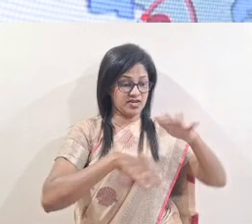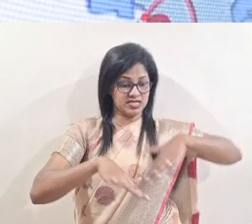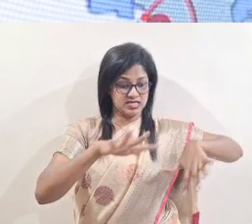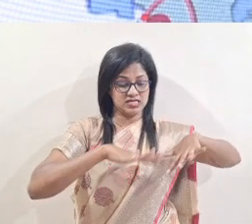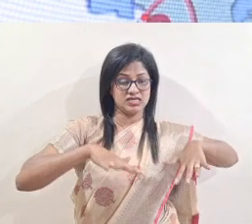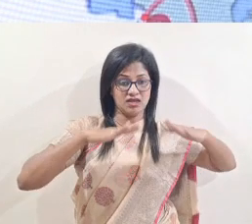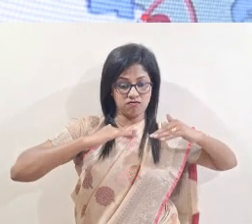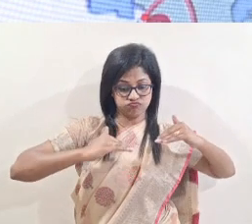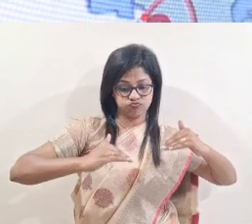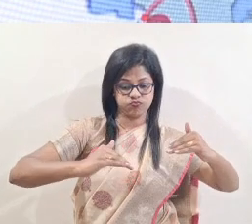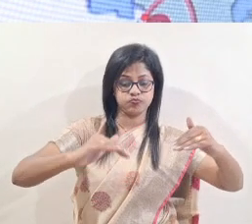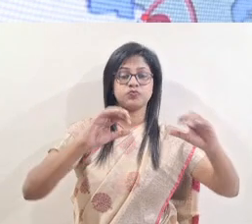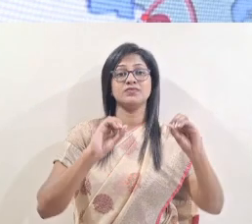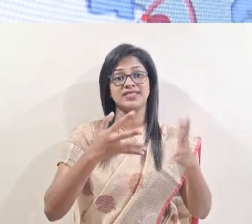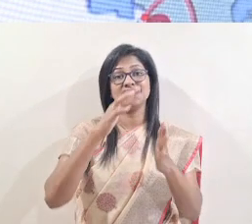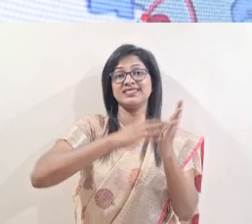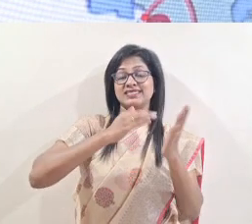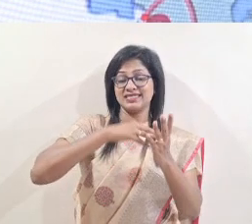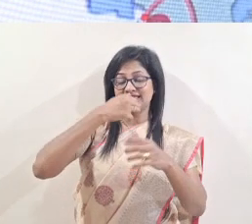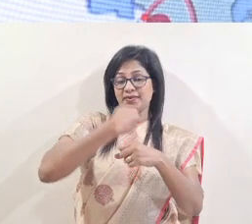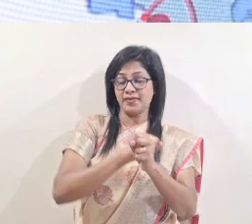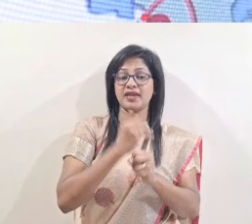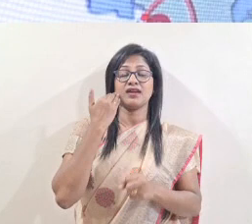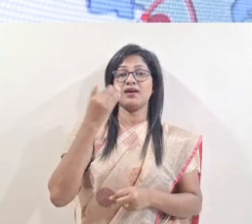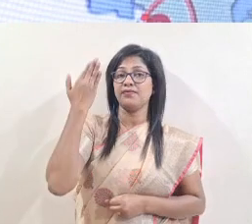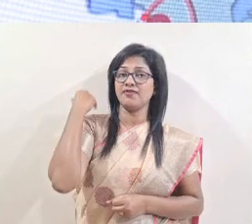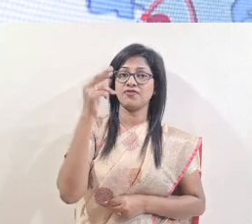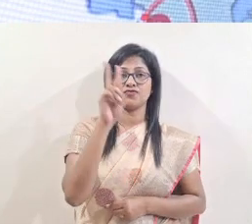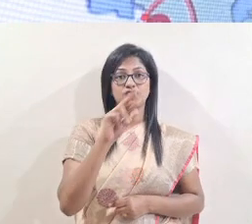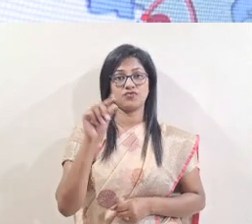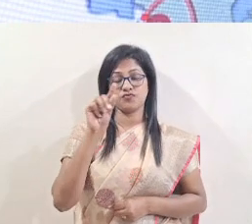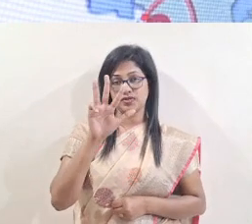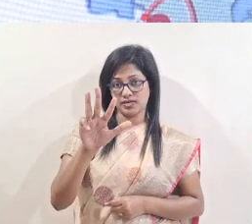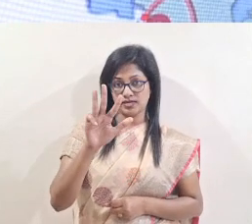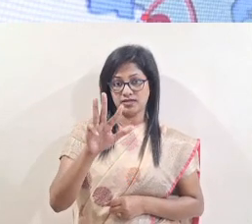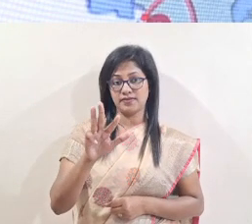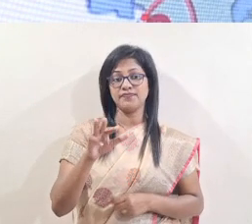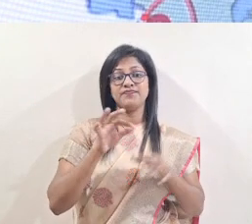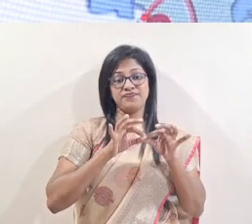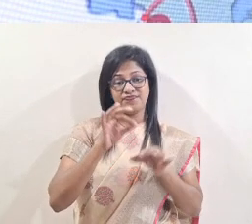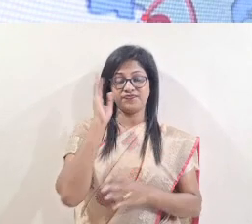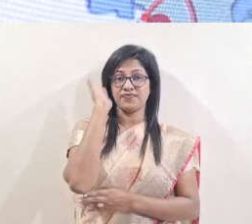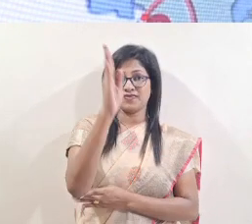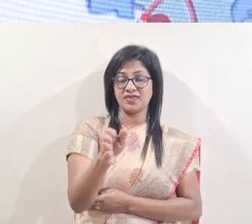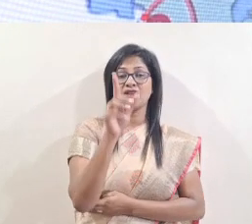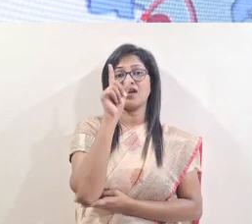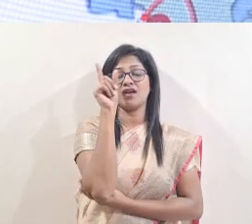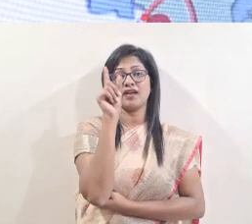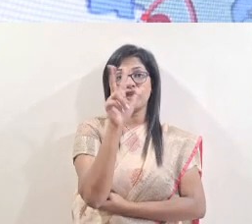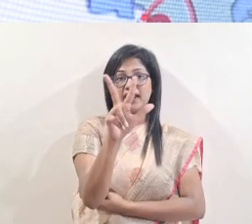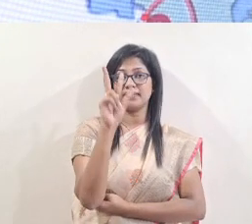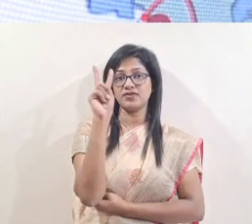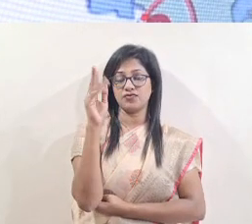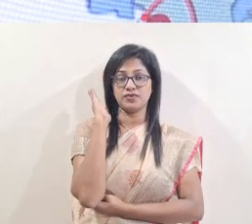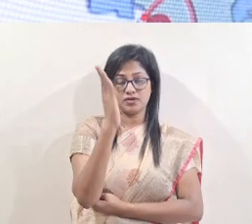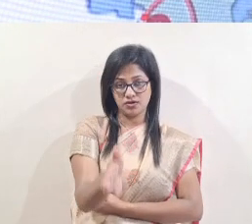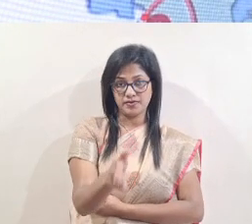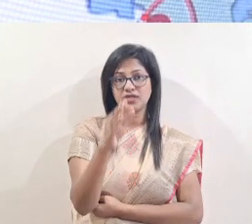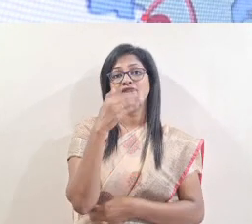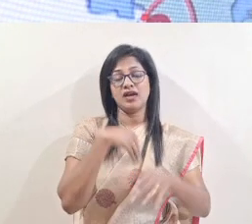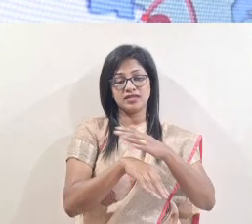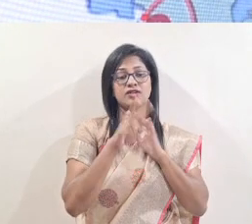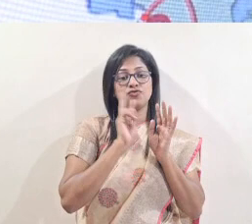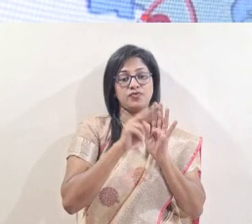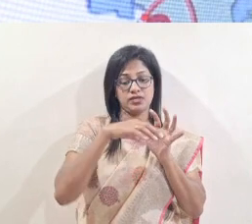corridor began in 2019. So it runs for a total length of 82 kilometers with 22 stations. And then Sahibabad